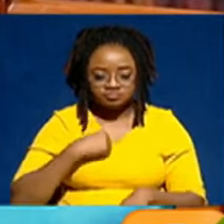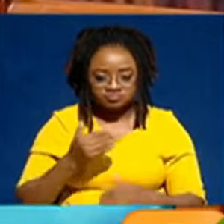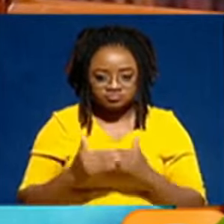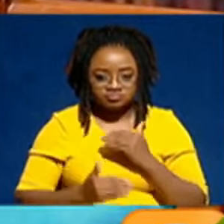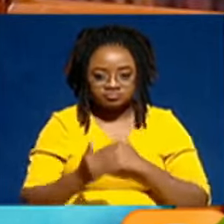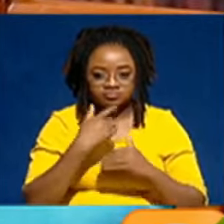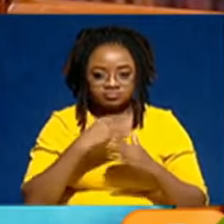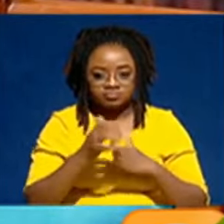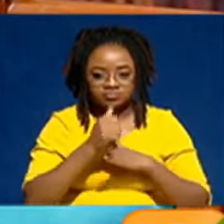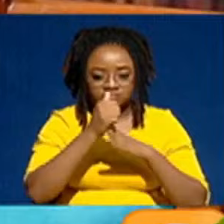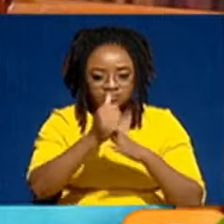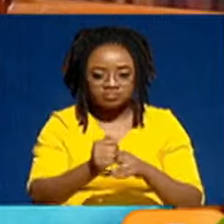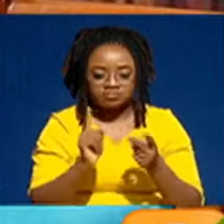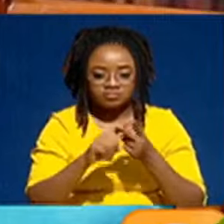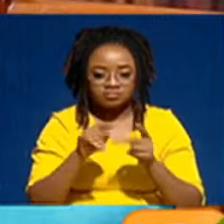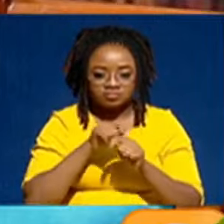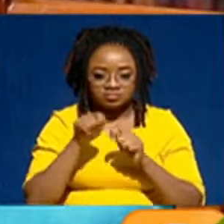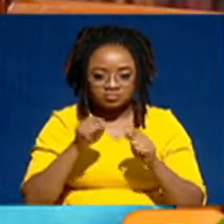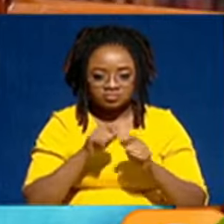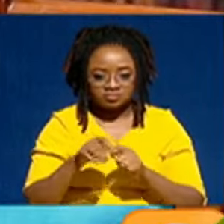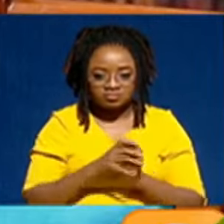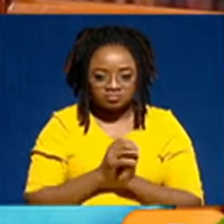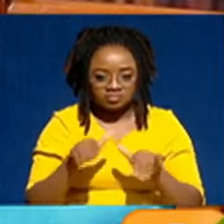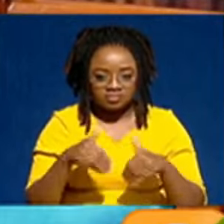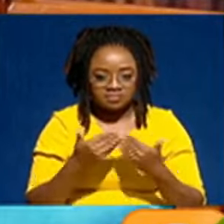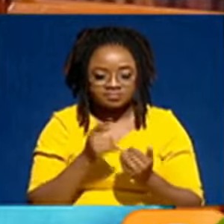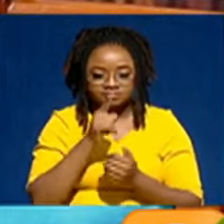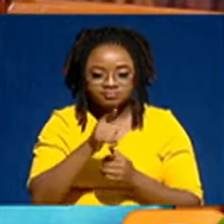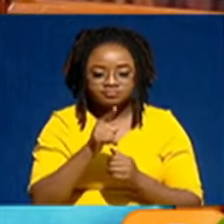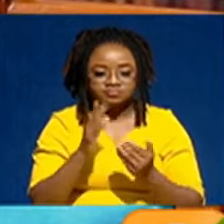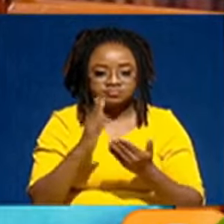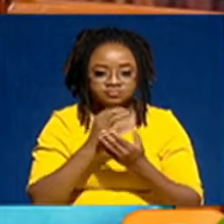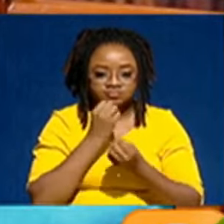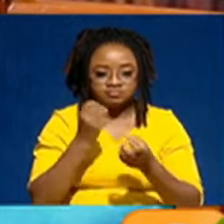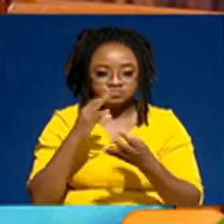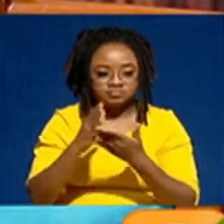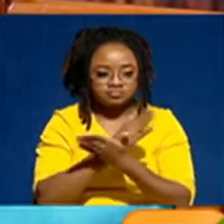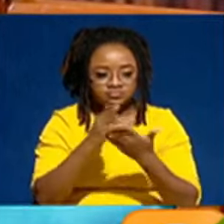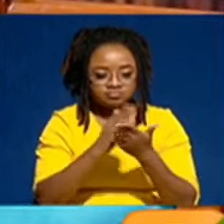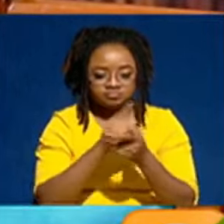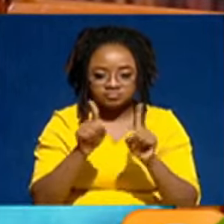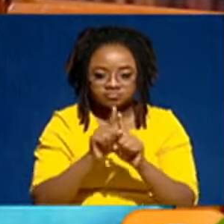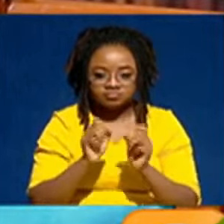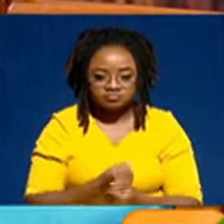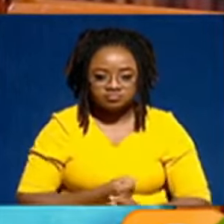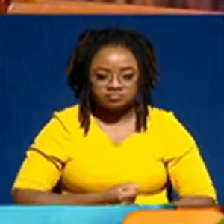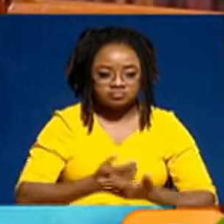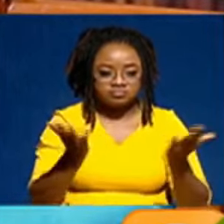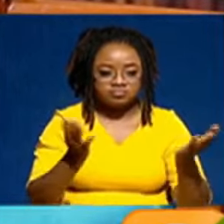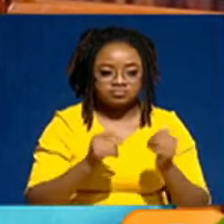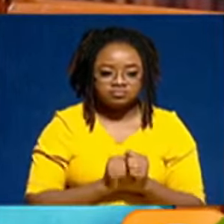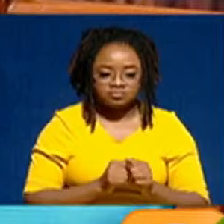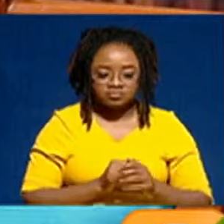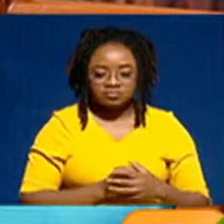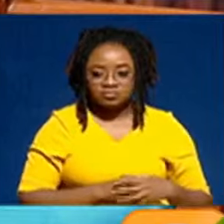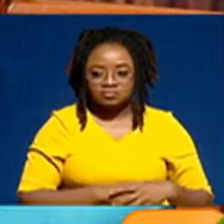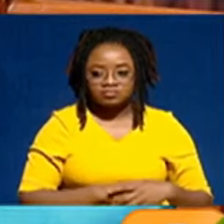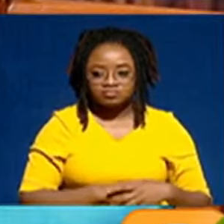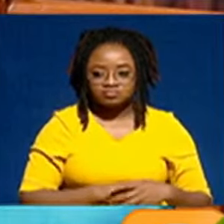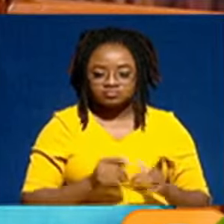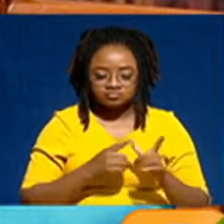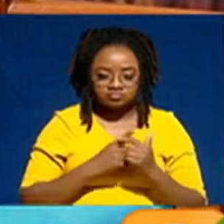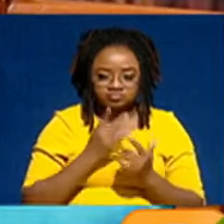much opaqueness in the way in which information is shared and distributed, and it's more of roadside declarations, as you've seen, then you end